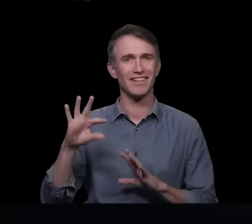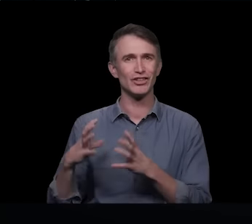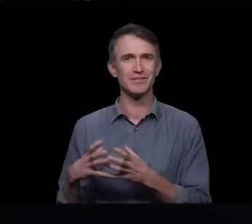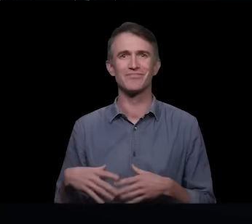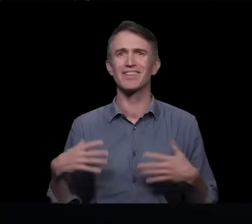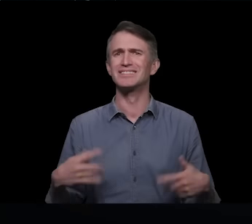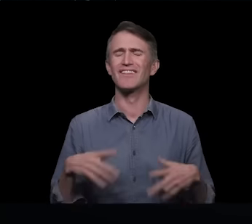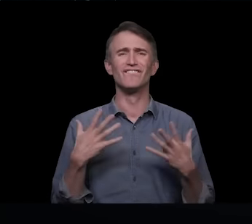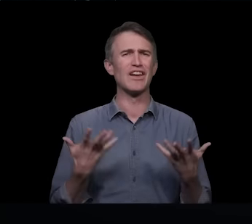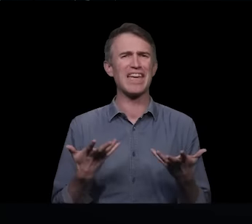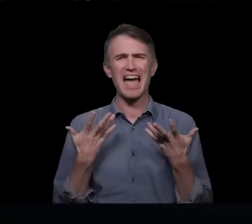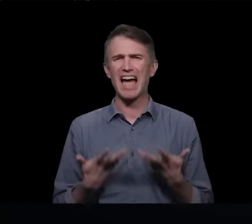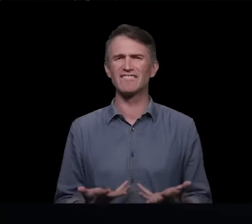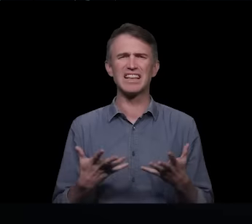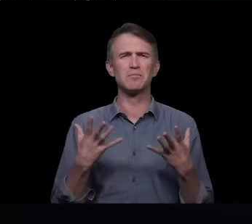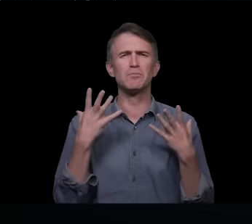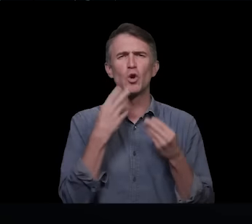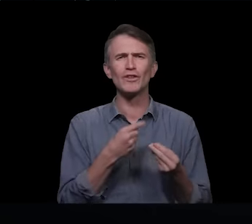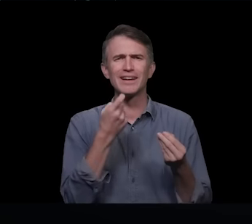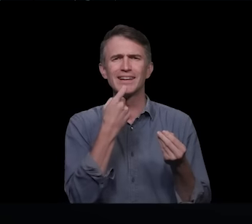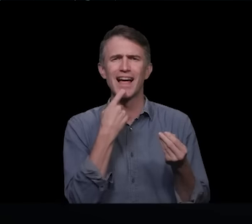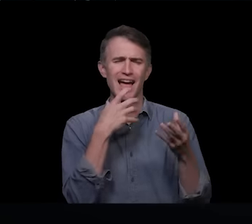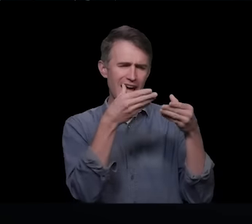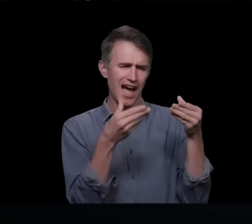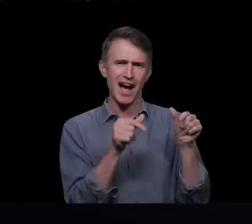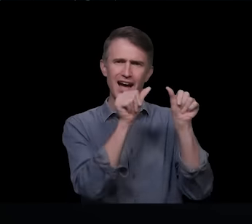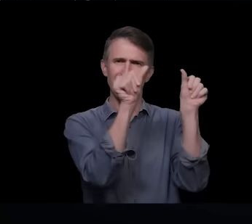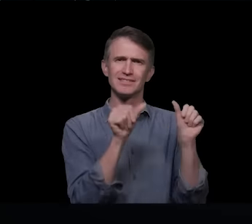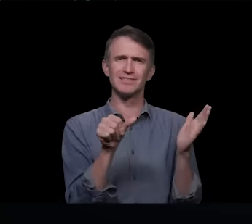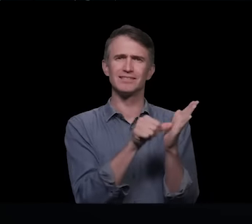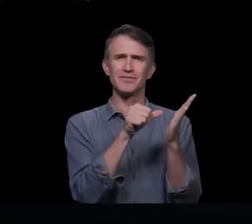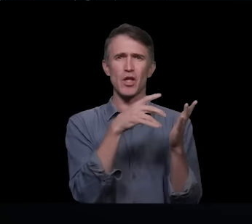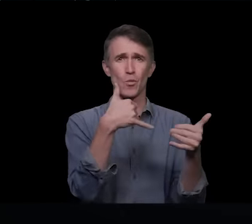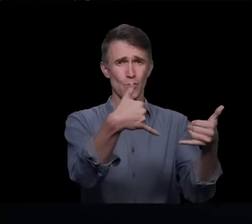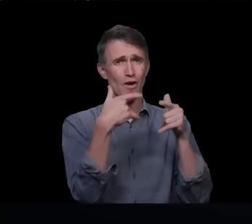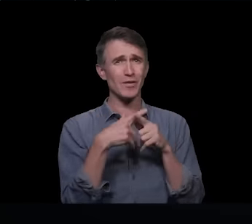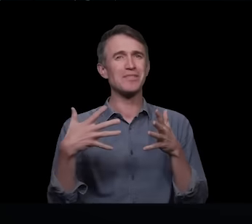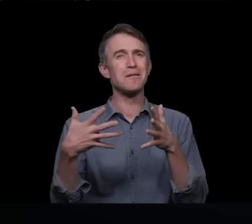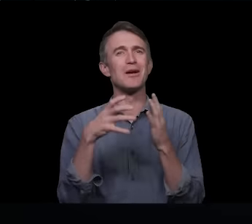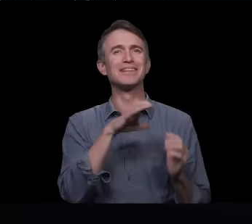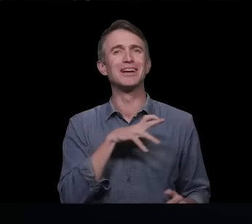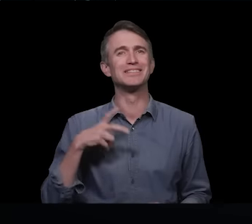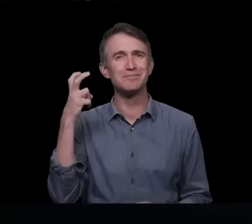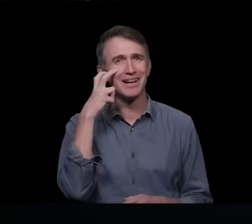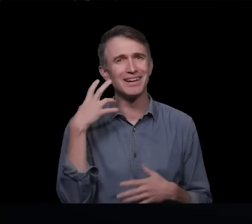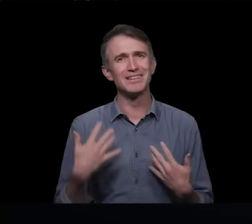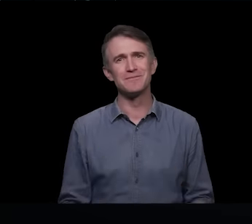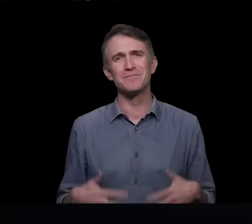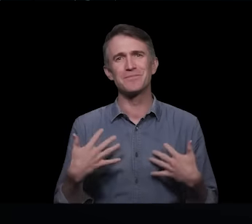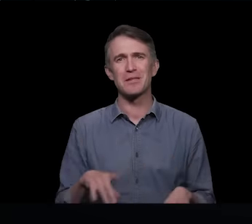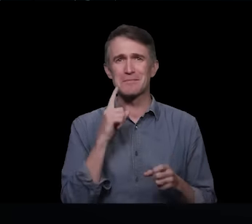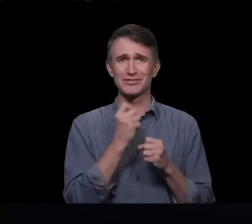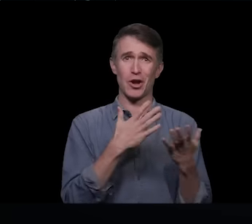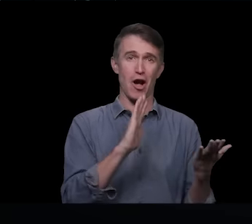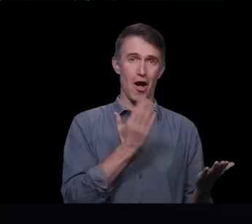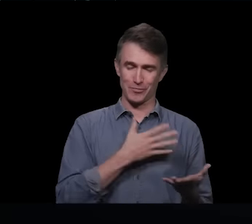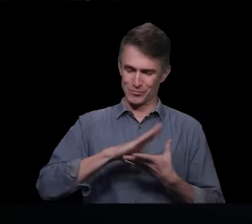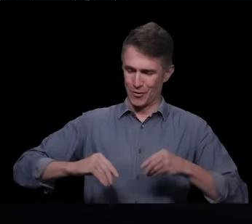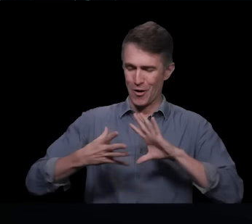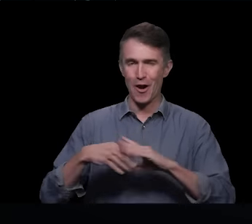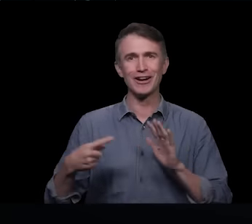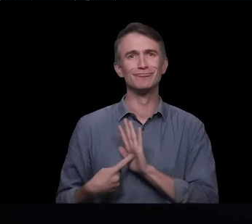Discovery, this very heavy, beautiful, glass-etched award from the American Council of the Blind. Making sure